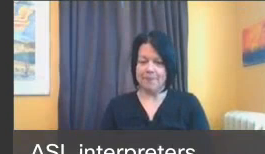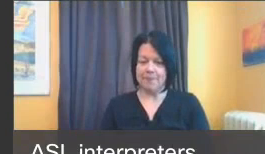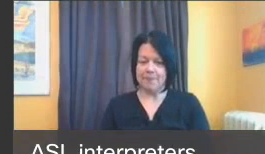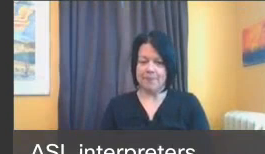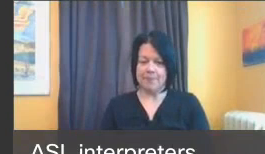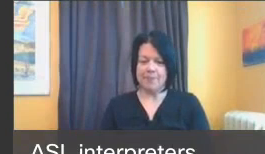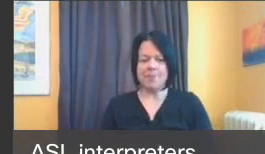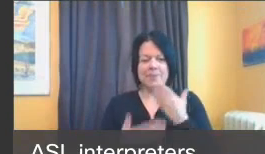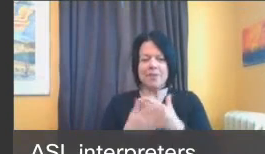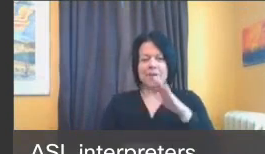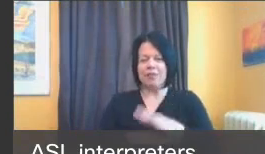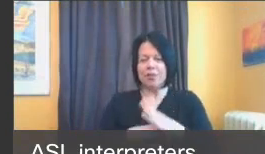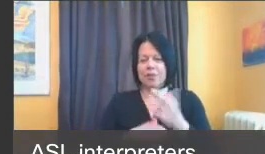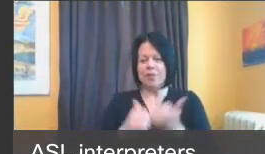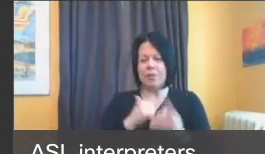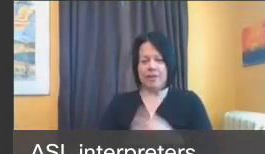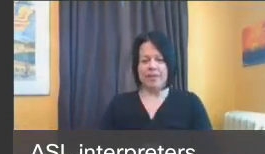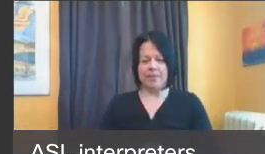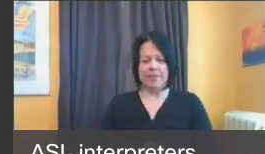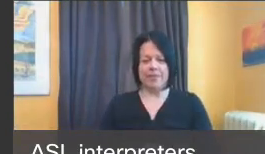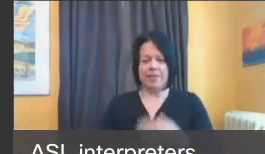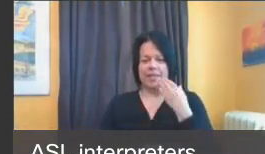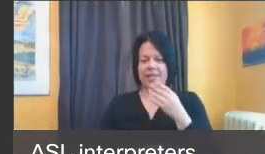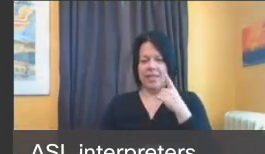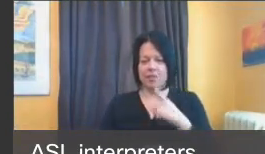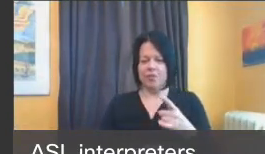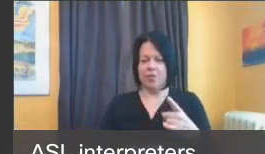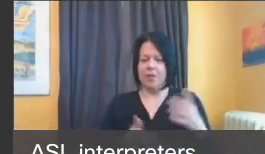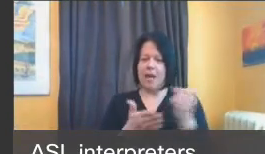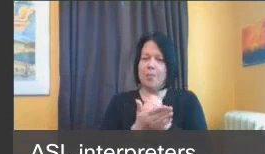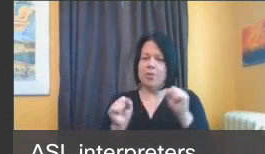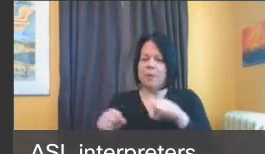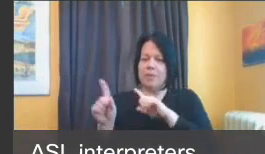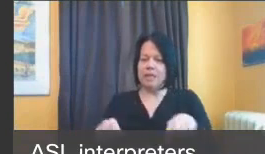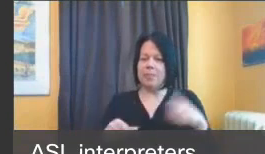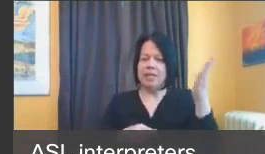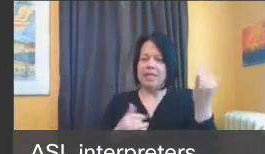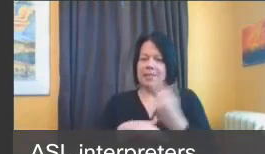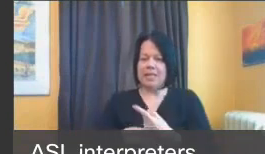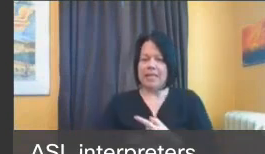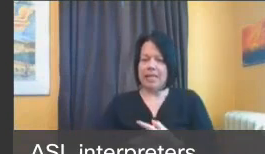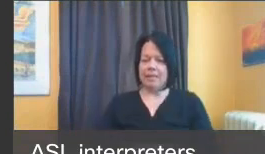Good afternoon, everybody. Thank you for giving me an opportunity to come in and speak today.